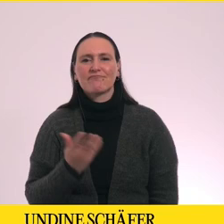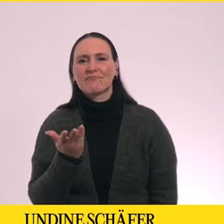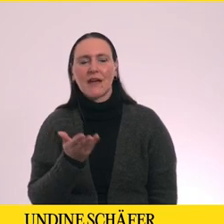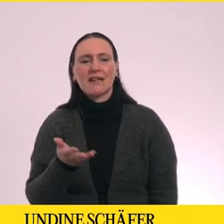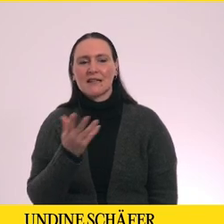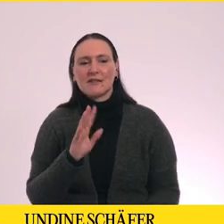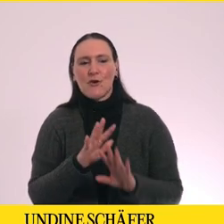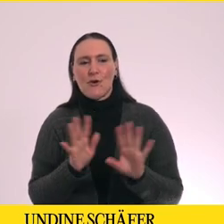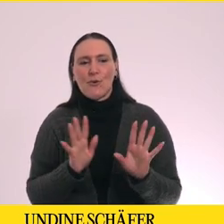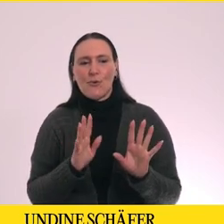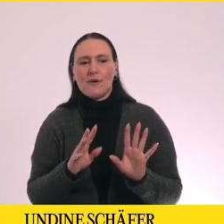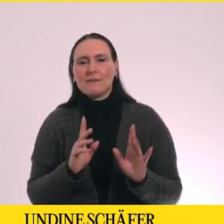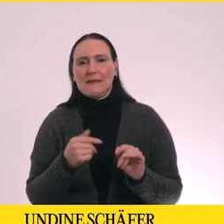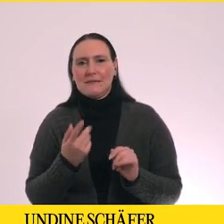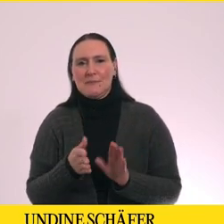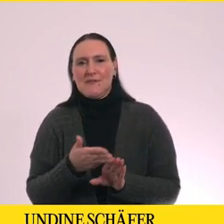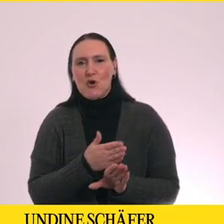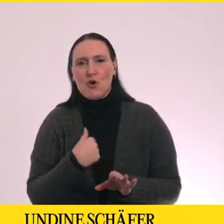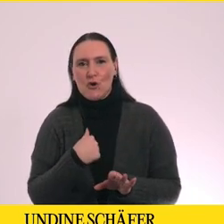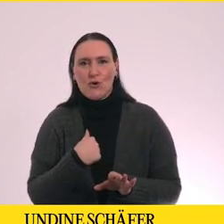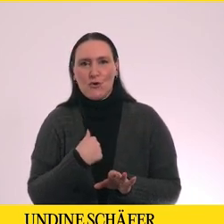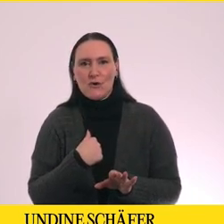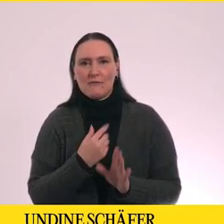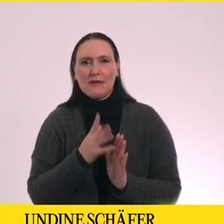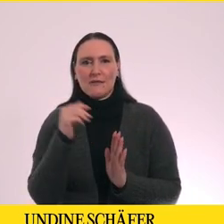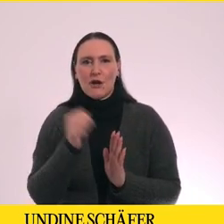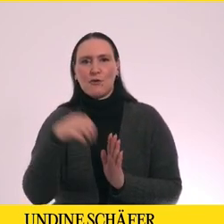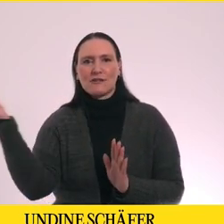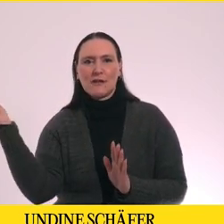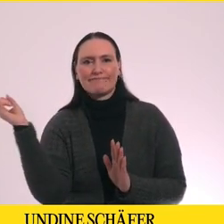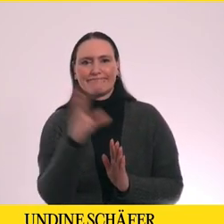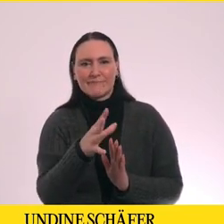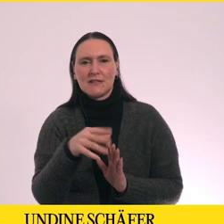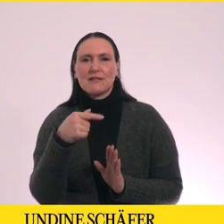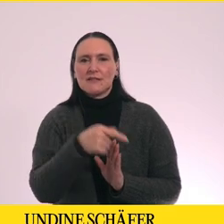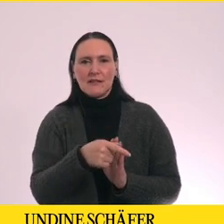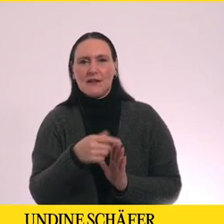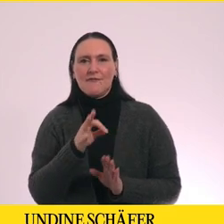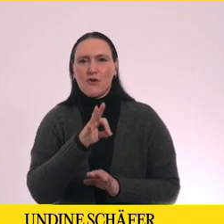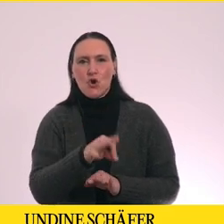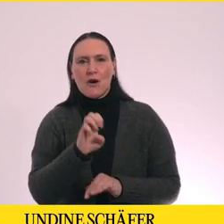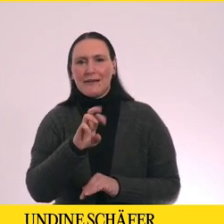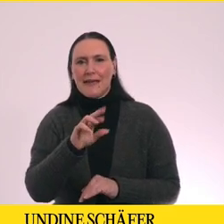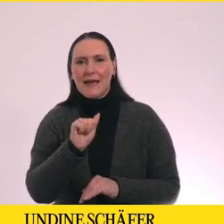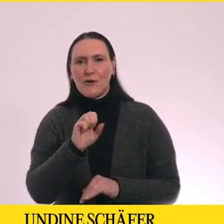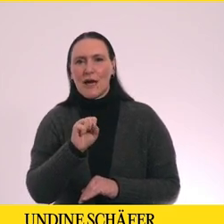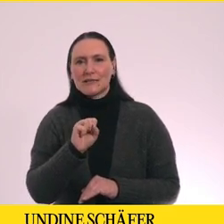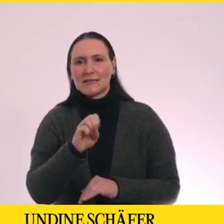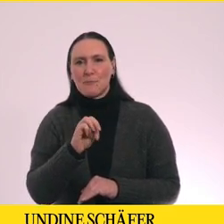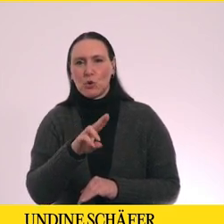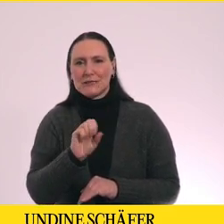thrown something at them. So now they are stopping every brown person by passing by. So that was a lovely 20 minutes.